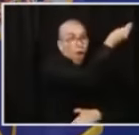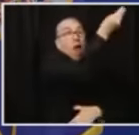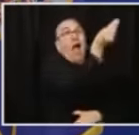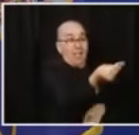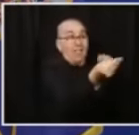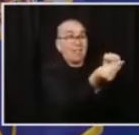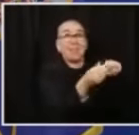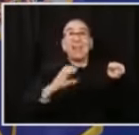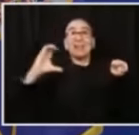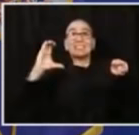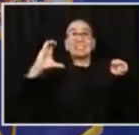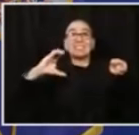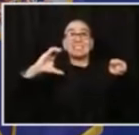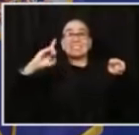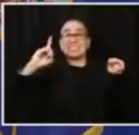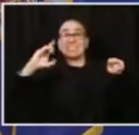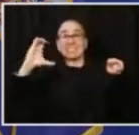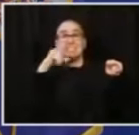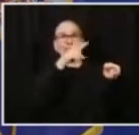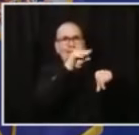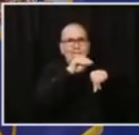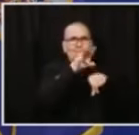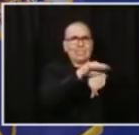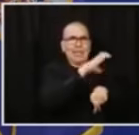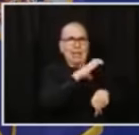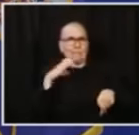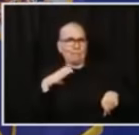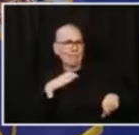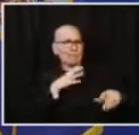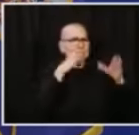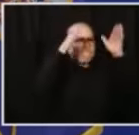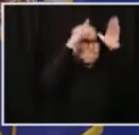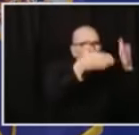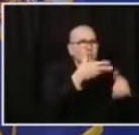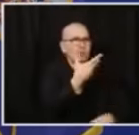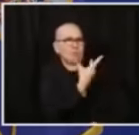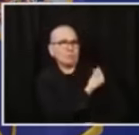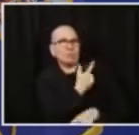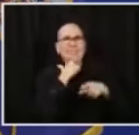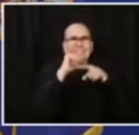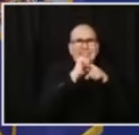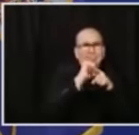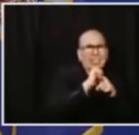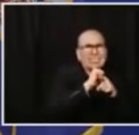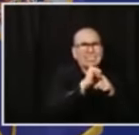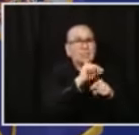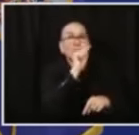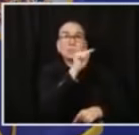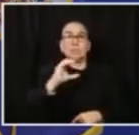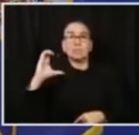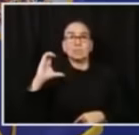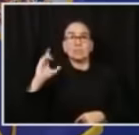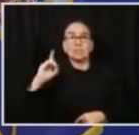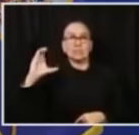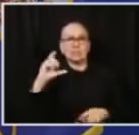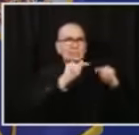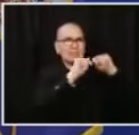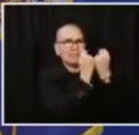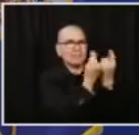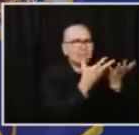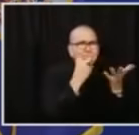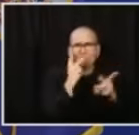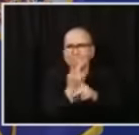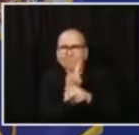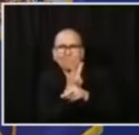Immunization Practices. And they, frankly, advise on vaccine administration for all the vaccines in this country. So they